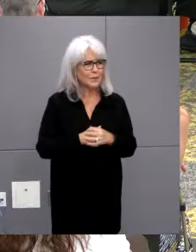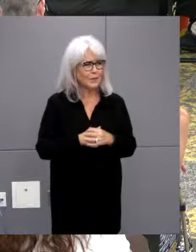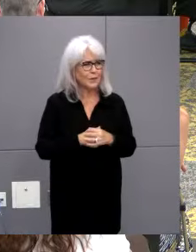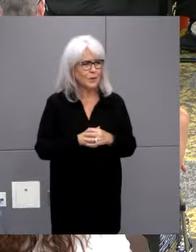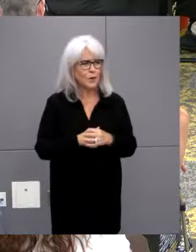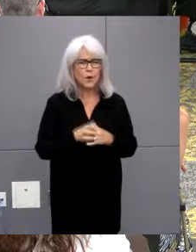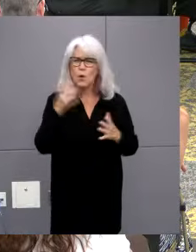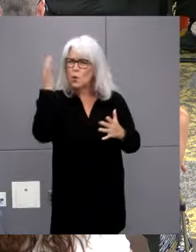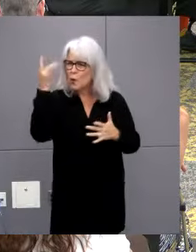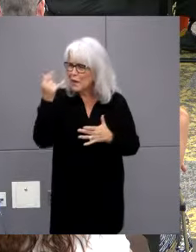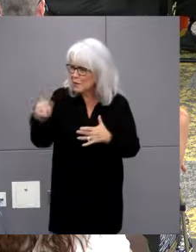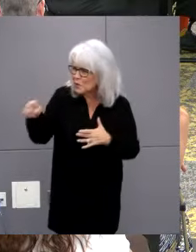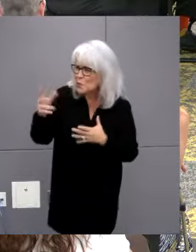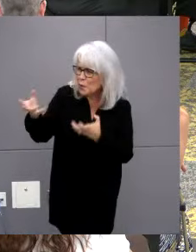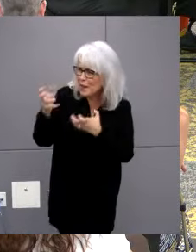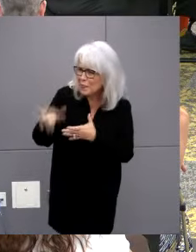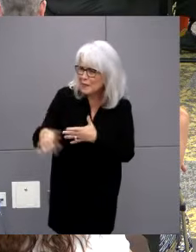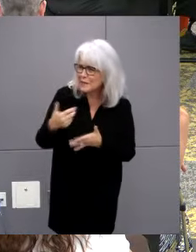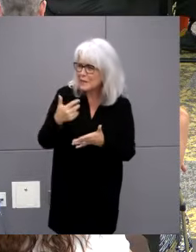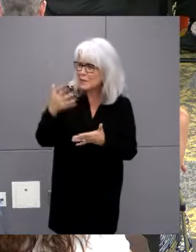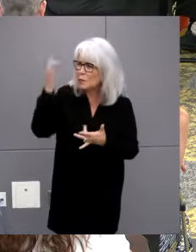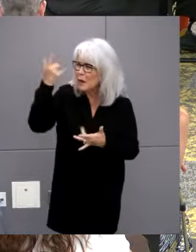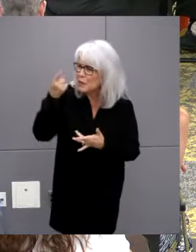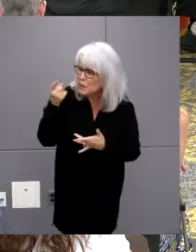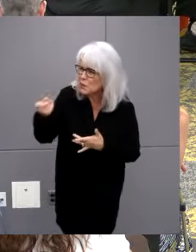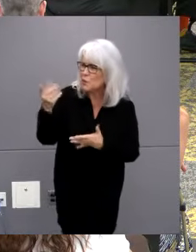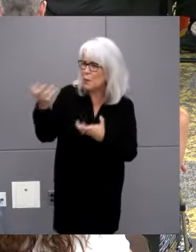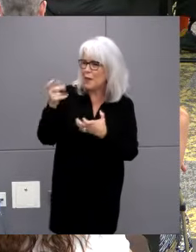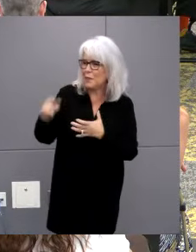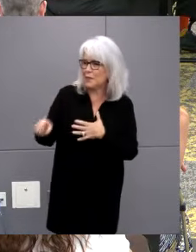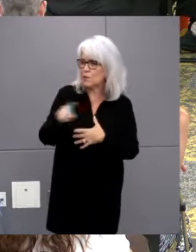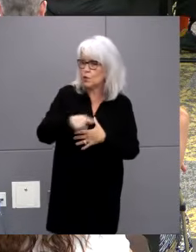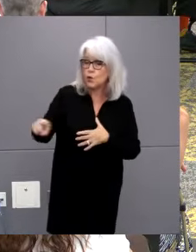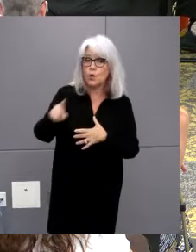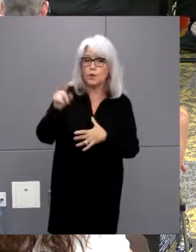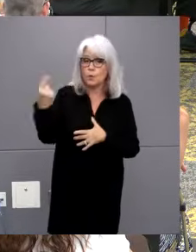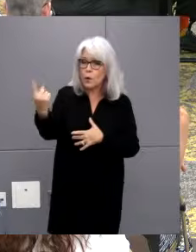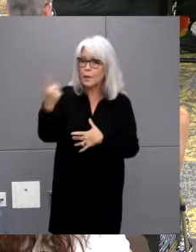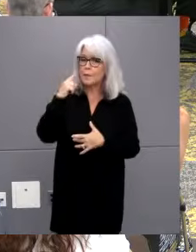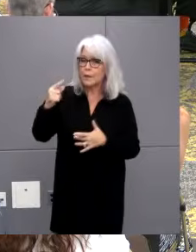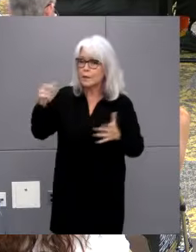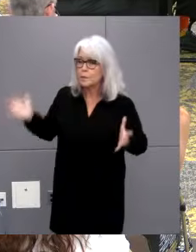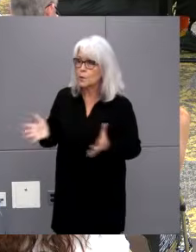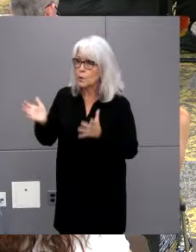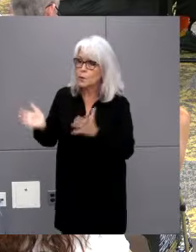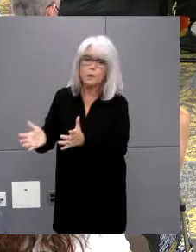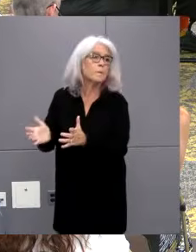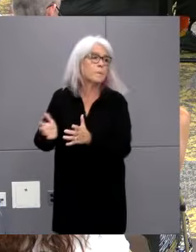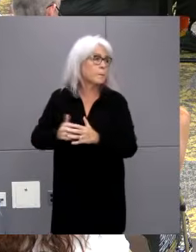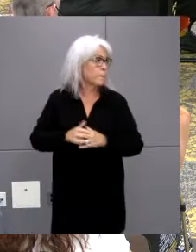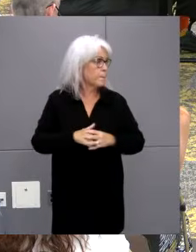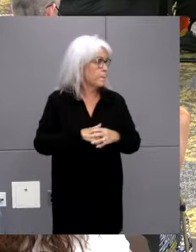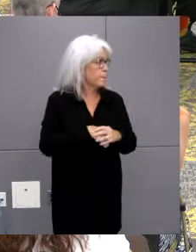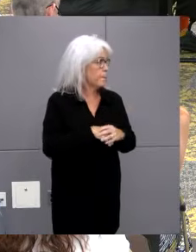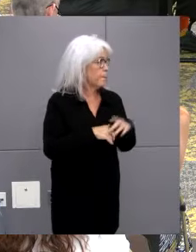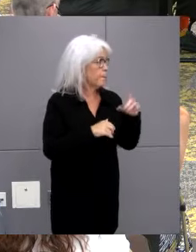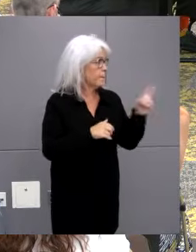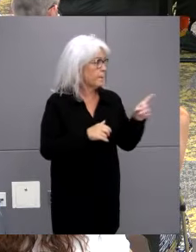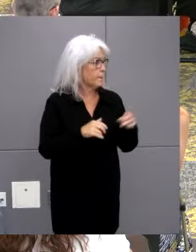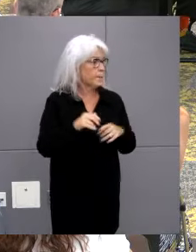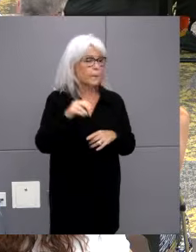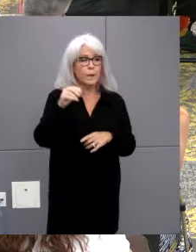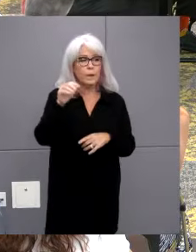this? That is a good question, though. Why do you want this? You're the driver in this. I'm sorry, I recognize sorry. Kenyatta. Thank